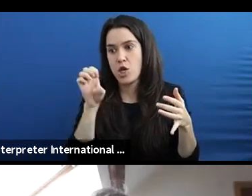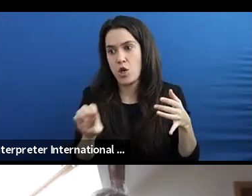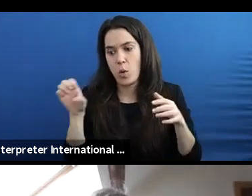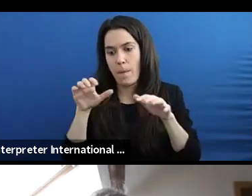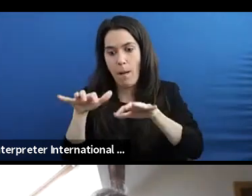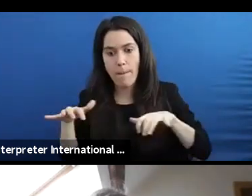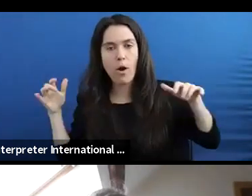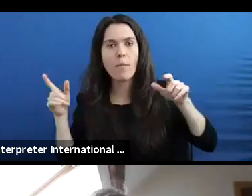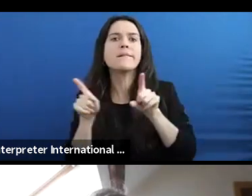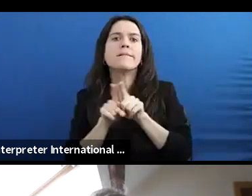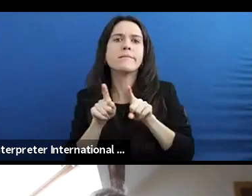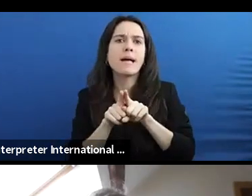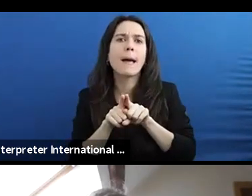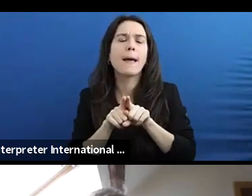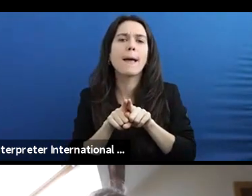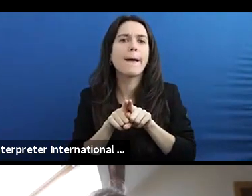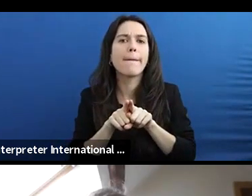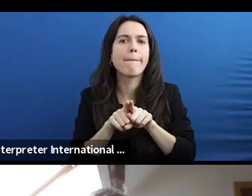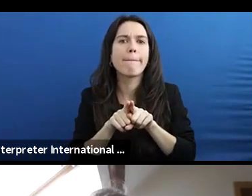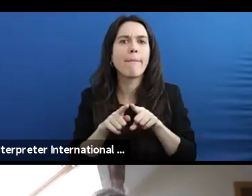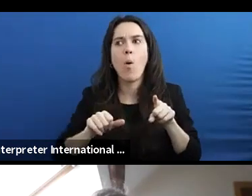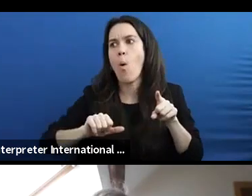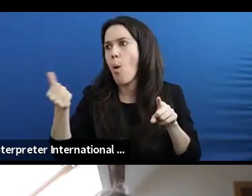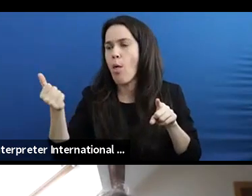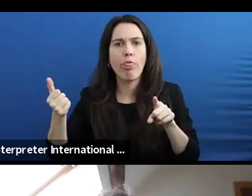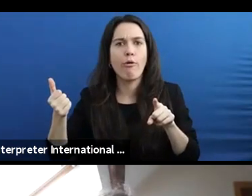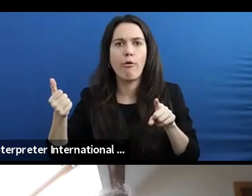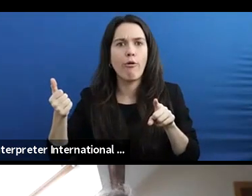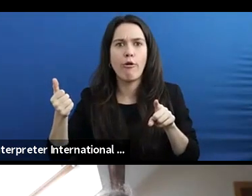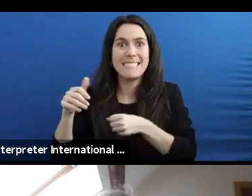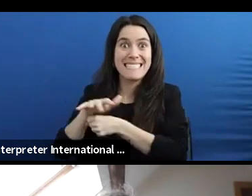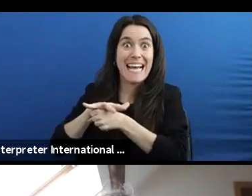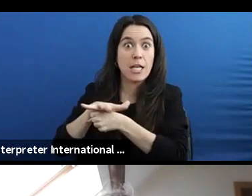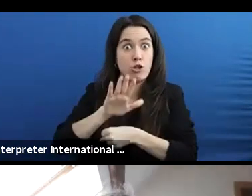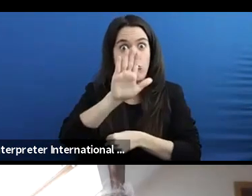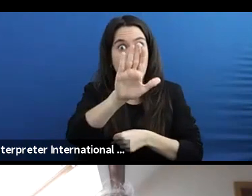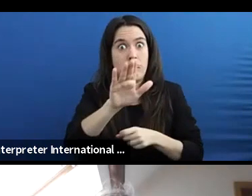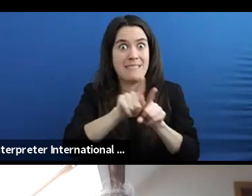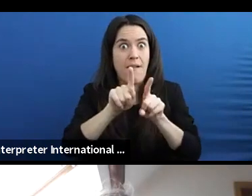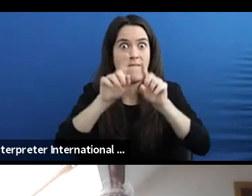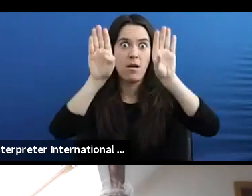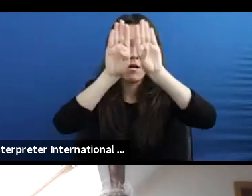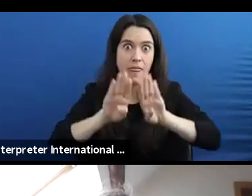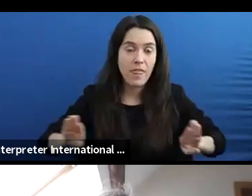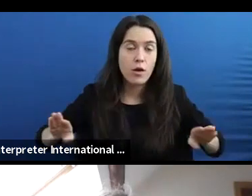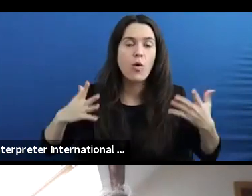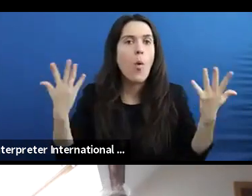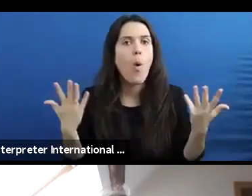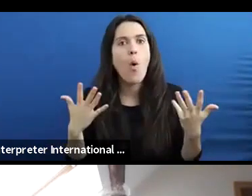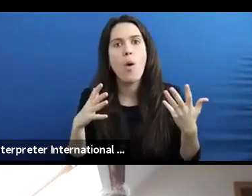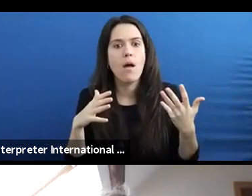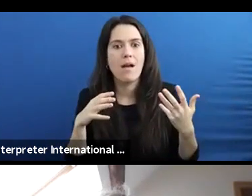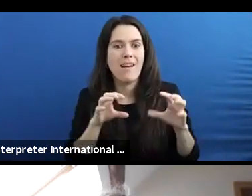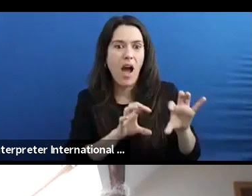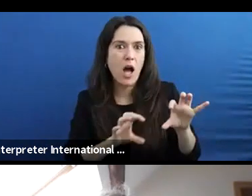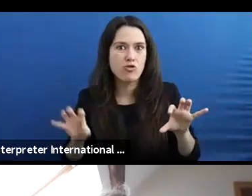also from the other part, from the sector itself, from all the members and all the involved